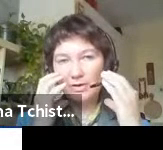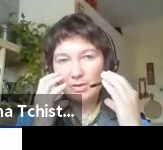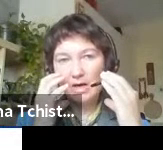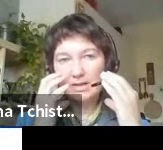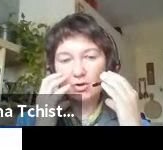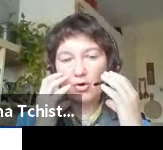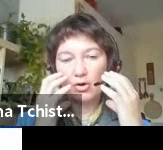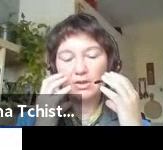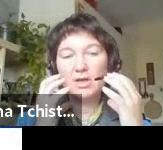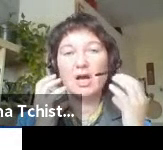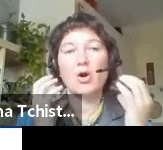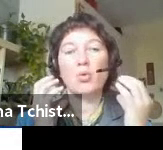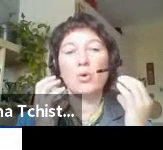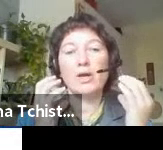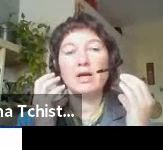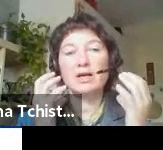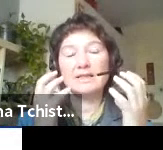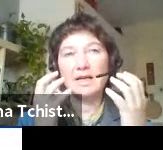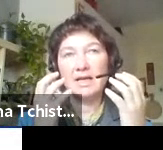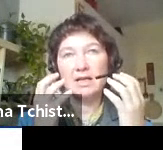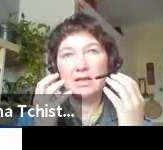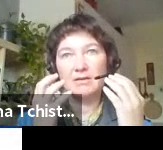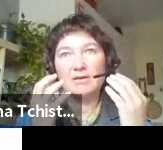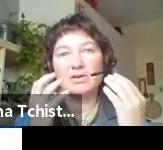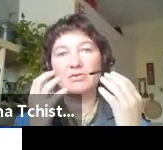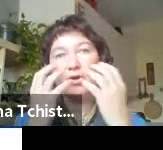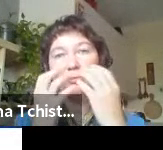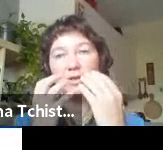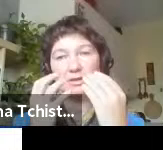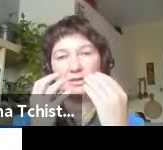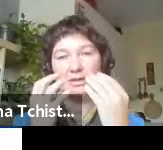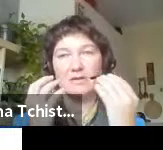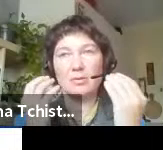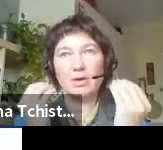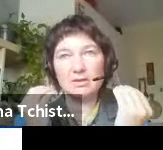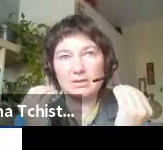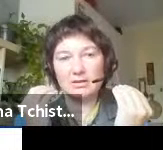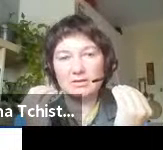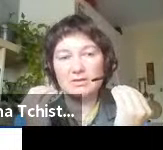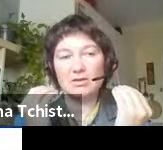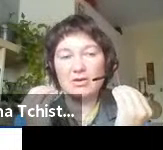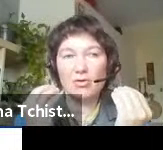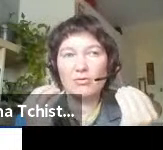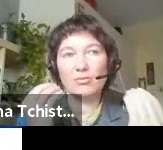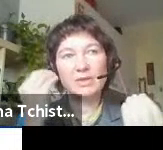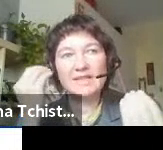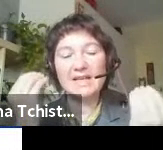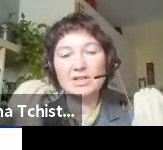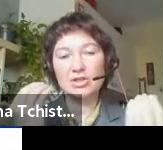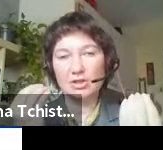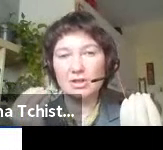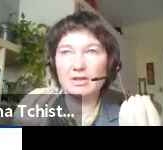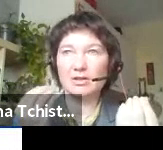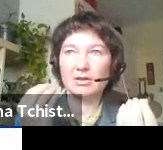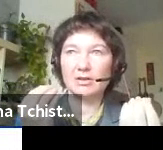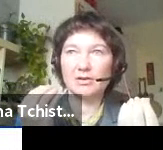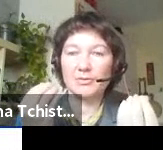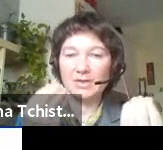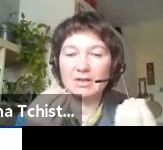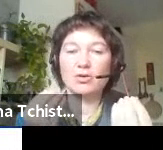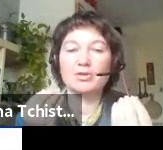But putting the mask on, we are containing the droplets, the particles of